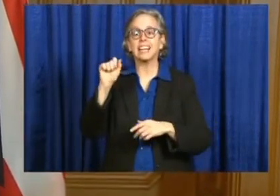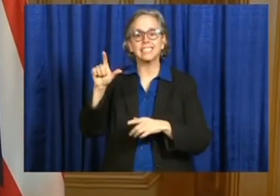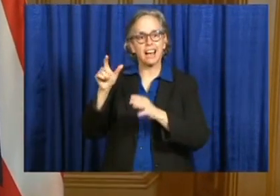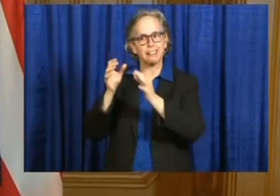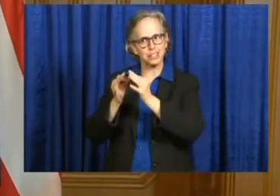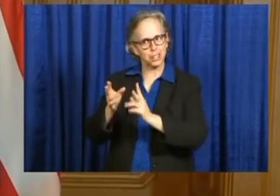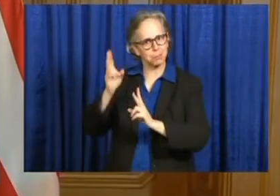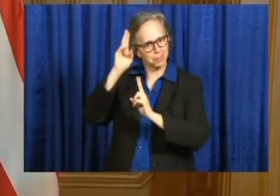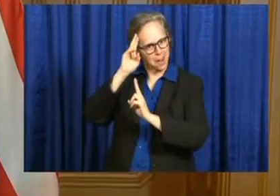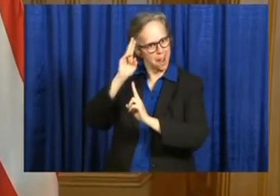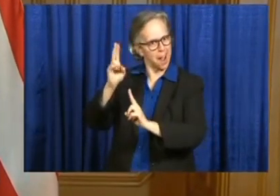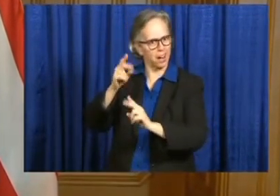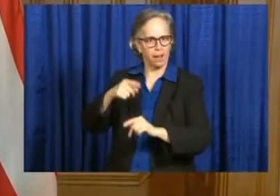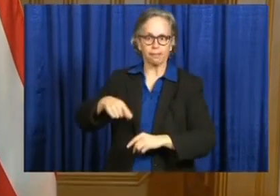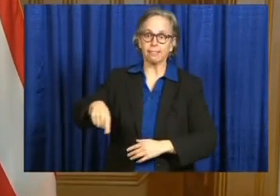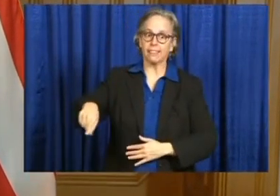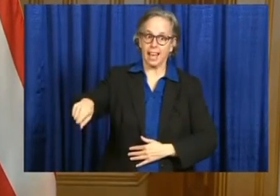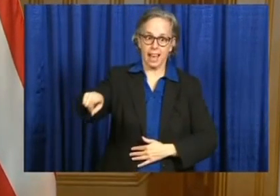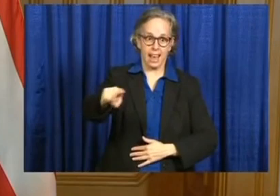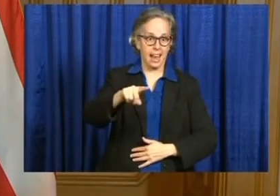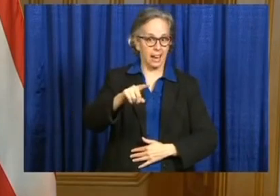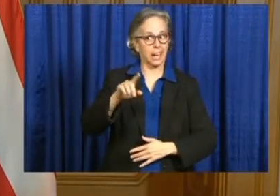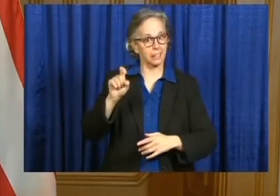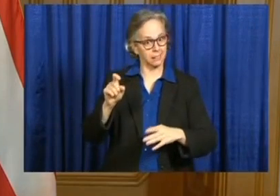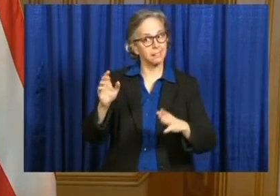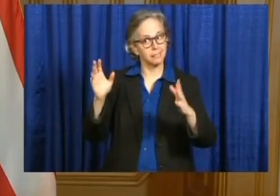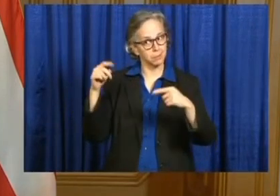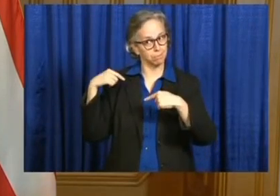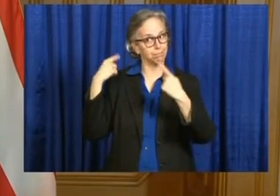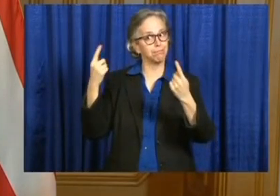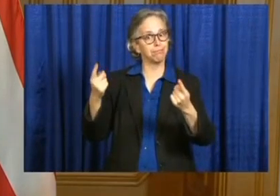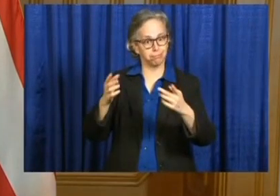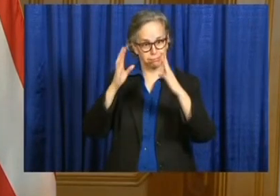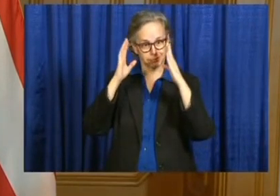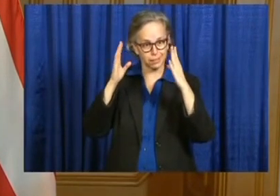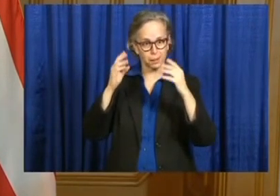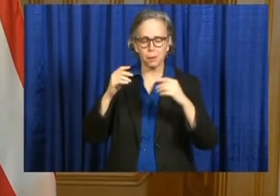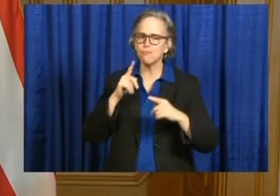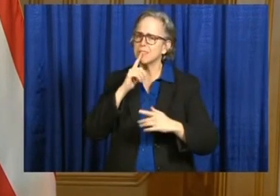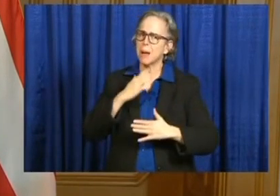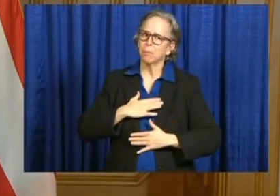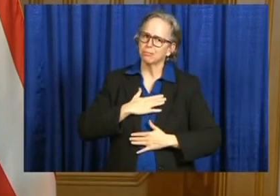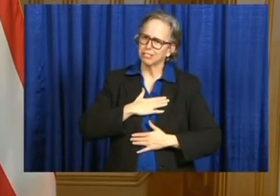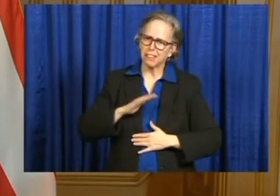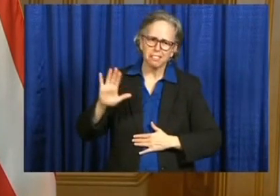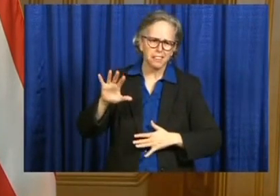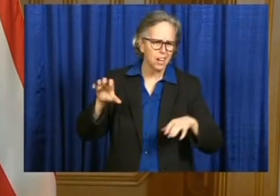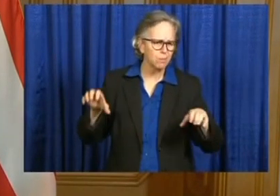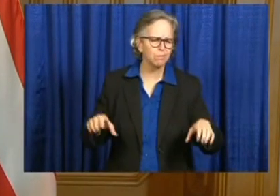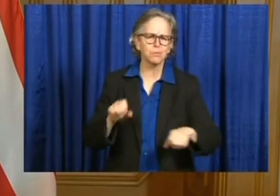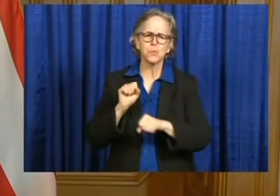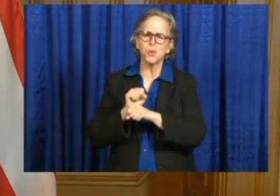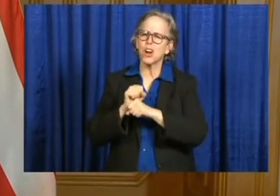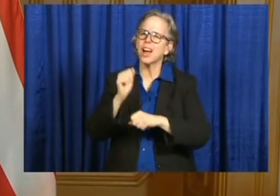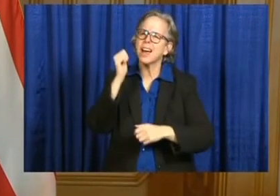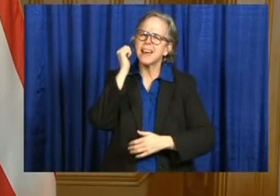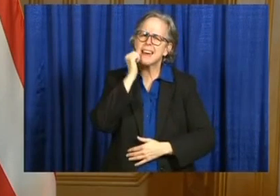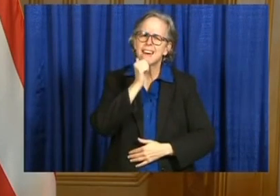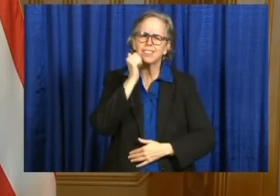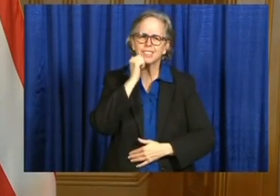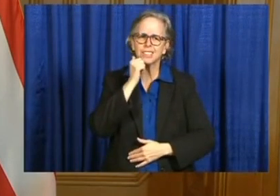some attention as well. And we just appreciate the work that they do each and every day. So we're going to look at a